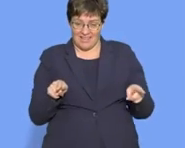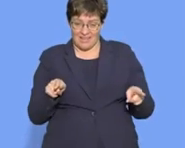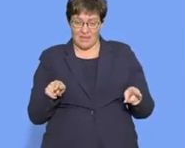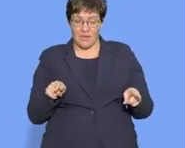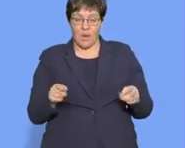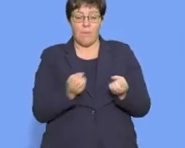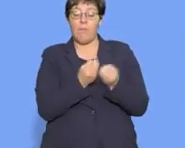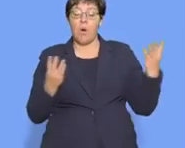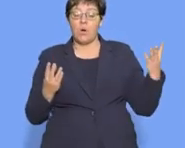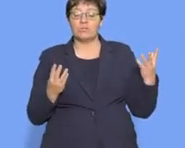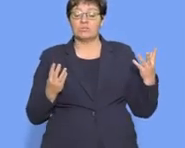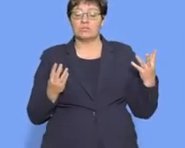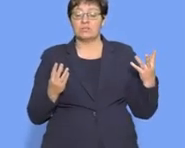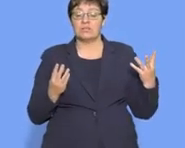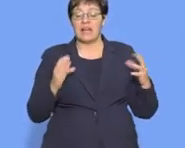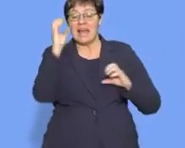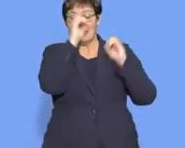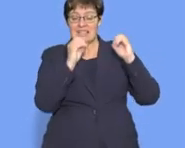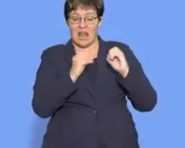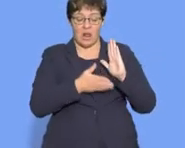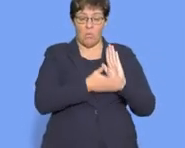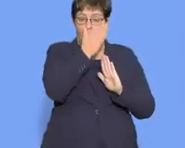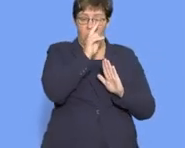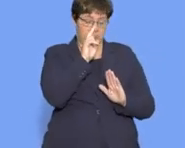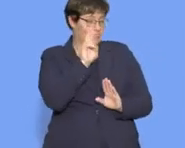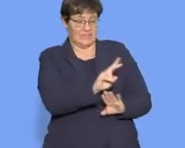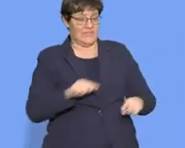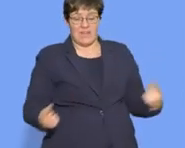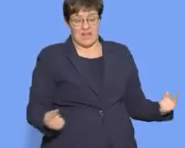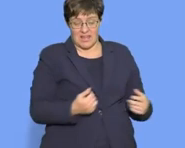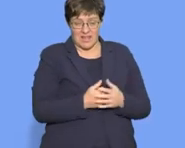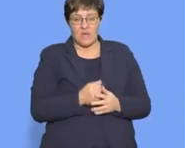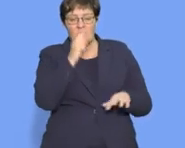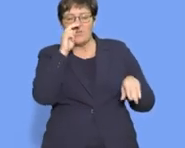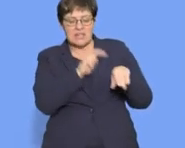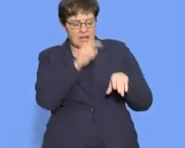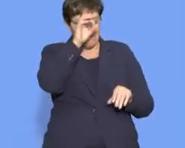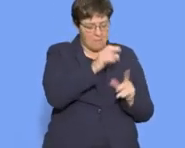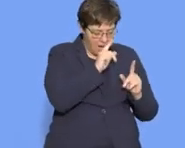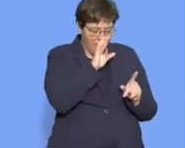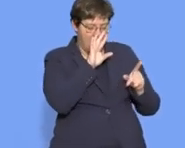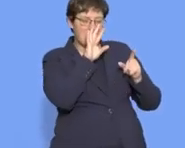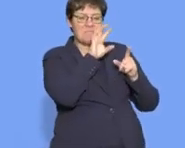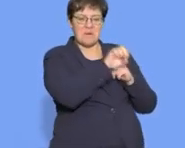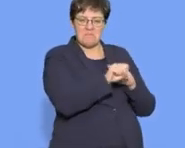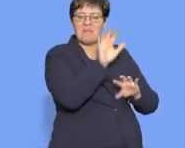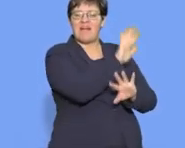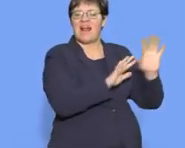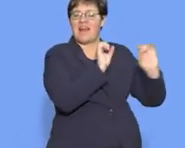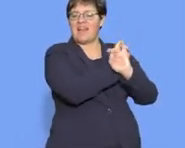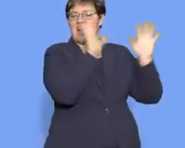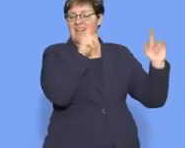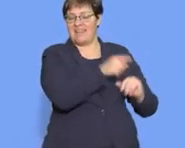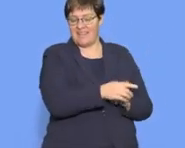Because most of the cell walls and things like that in a plant are colorless, so we need to stain them so we can see them